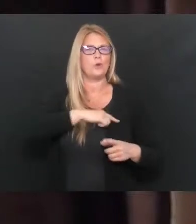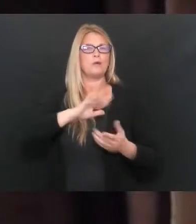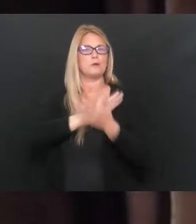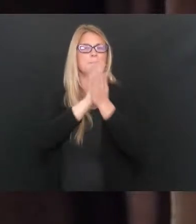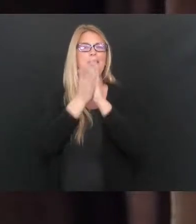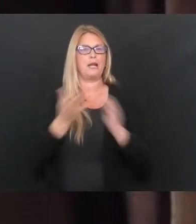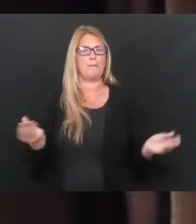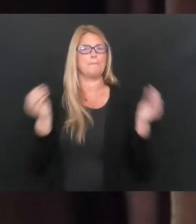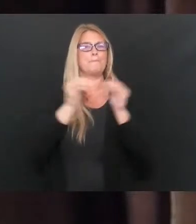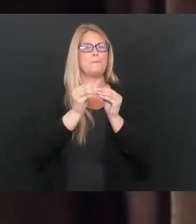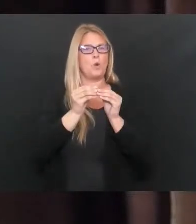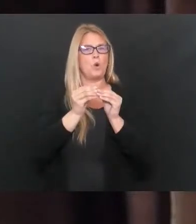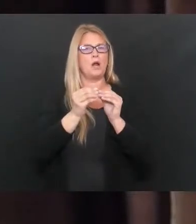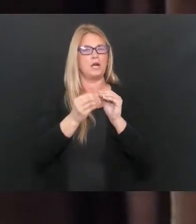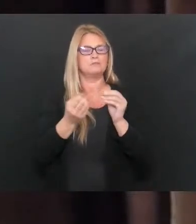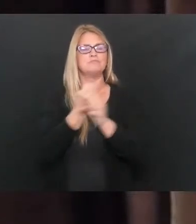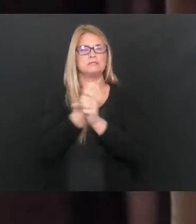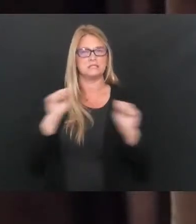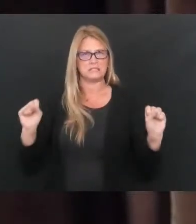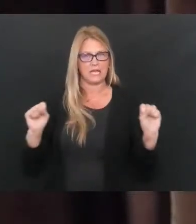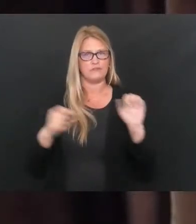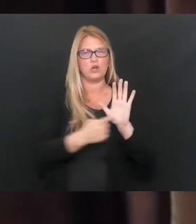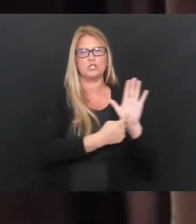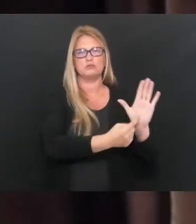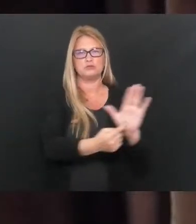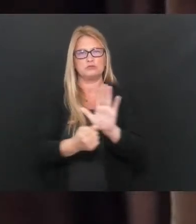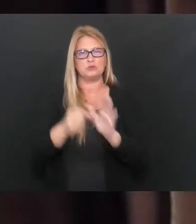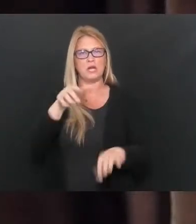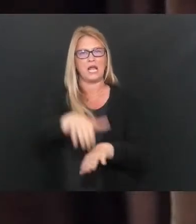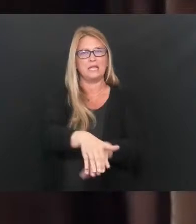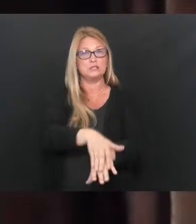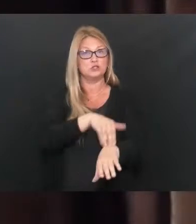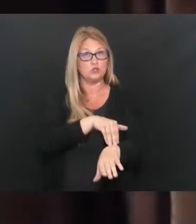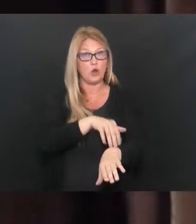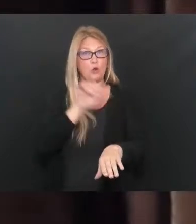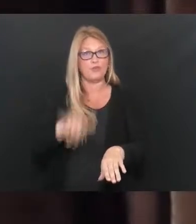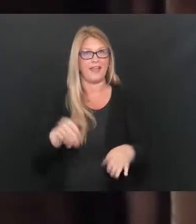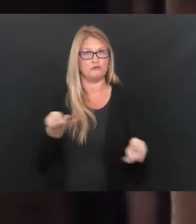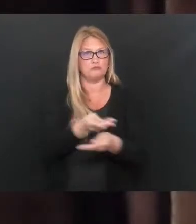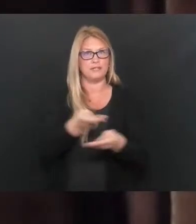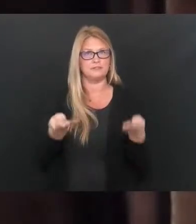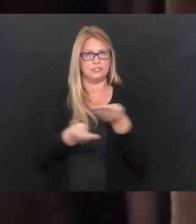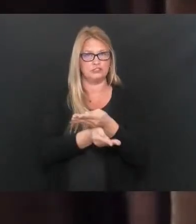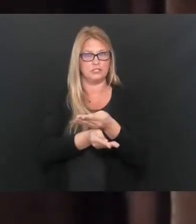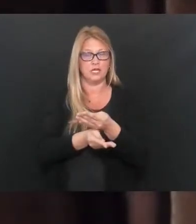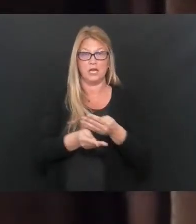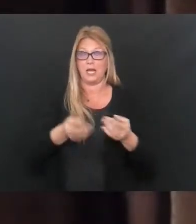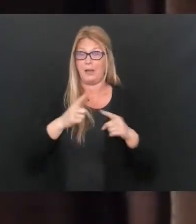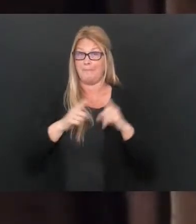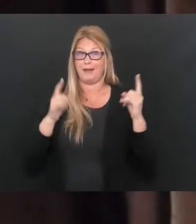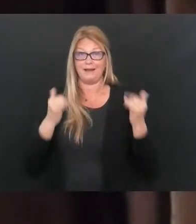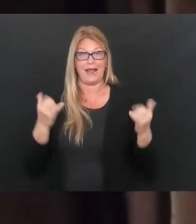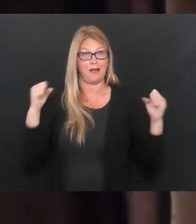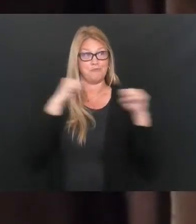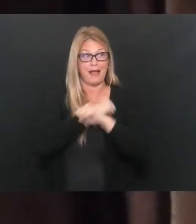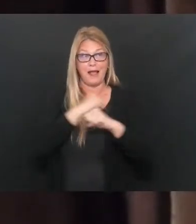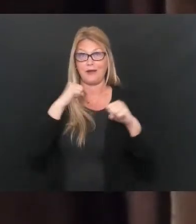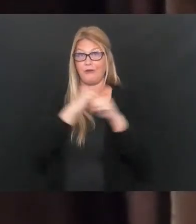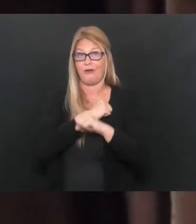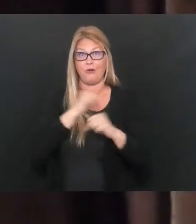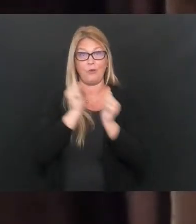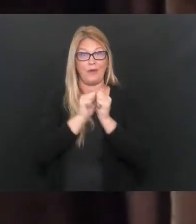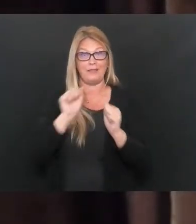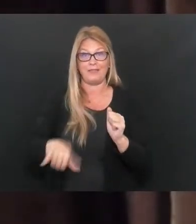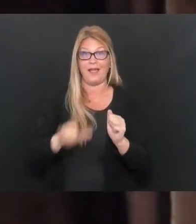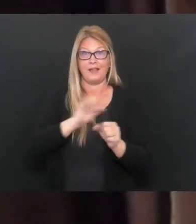able to demonstrate how we can slow that transmission down. And we're fighting this COVID battle on two fronts, as we've